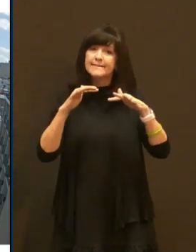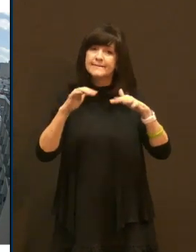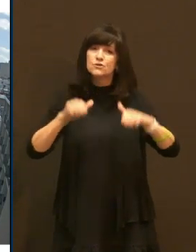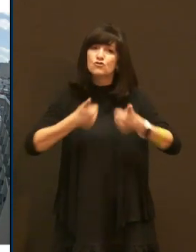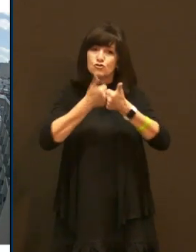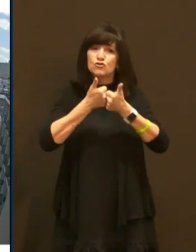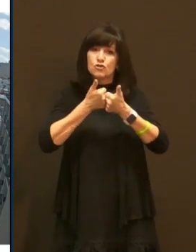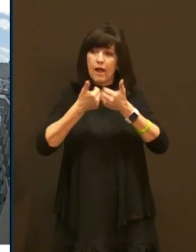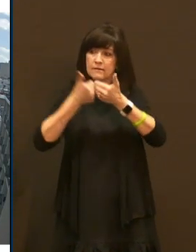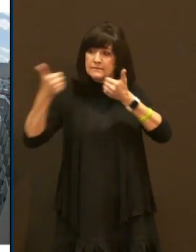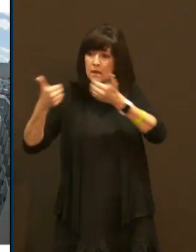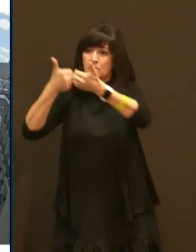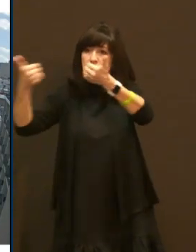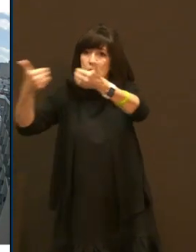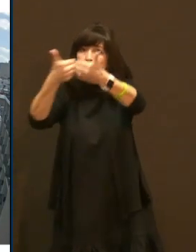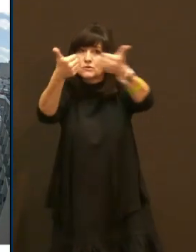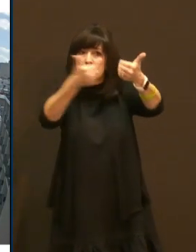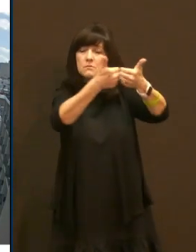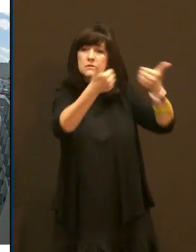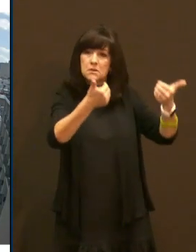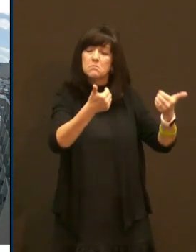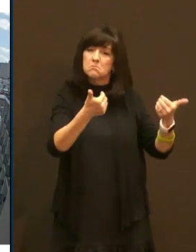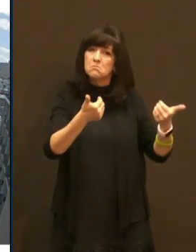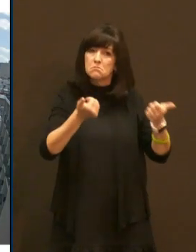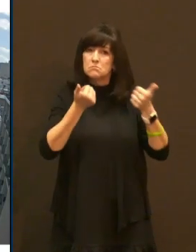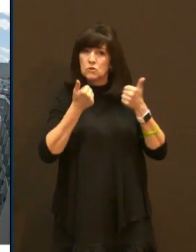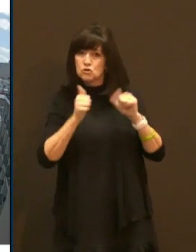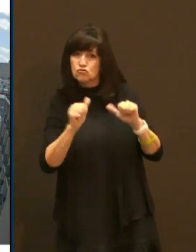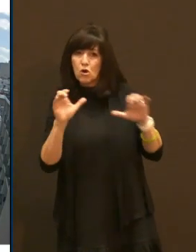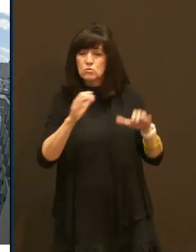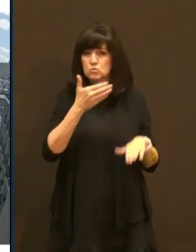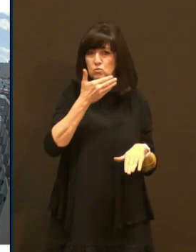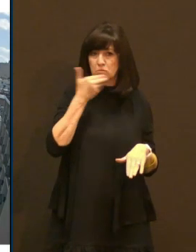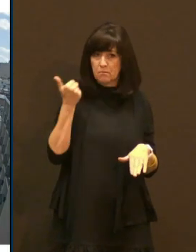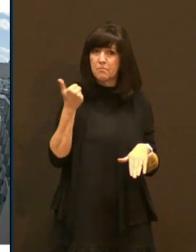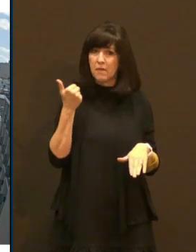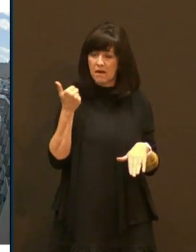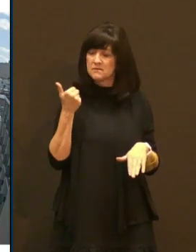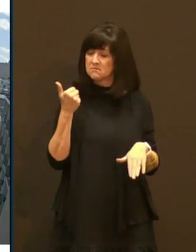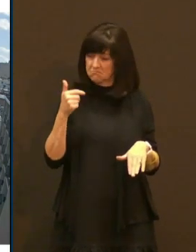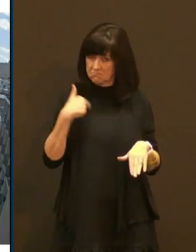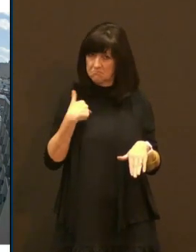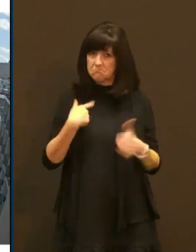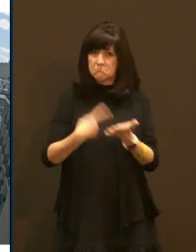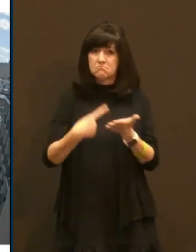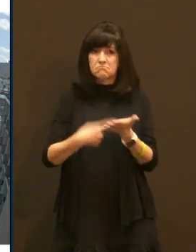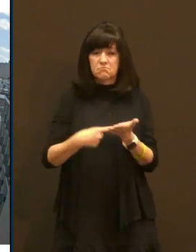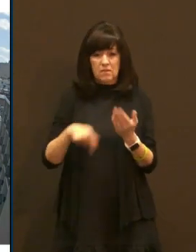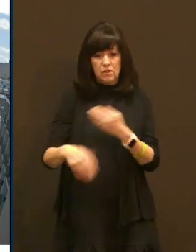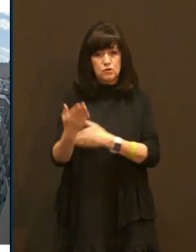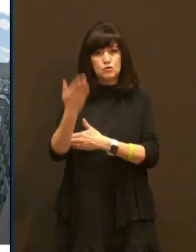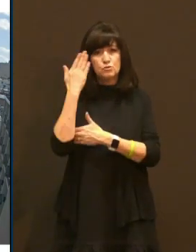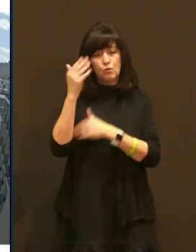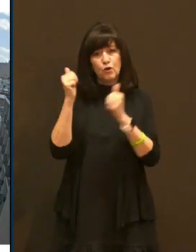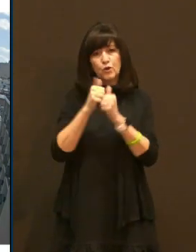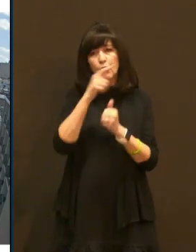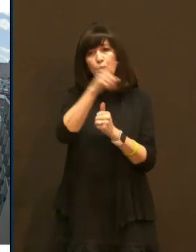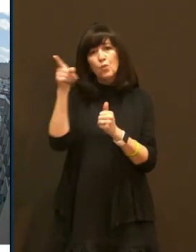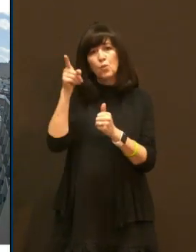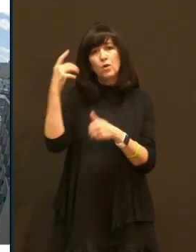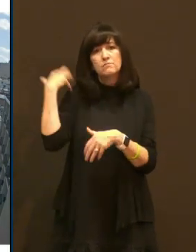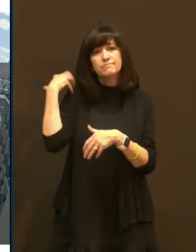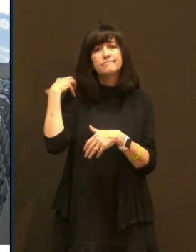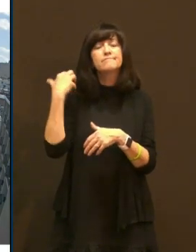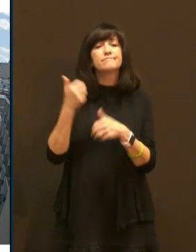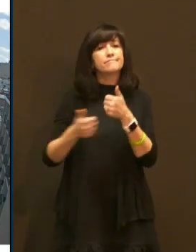on the conference call with the mayors this morning, and again, great partners in thinking through how to do this and how to